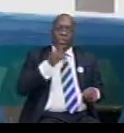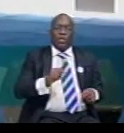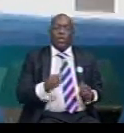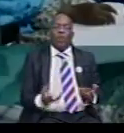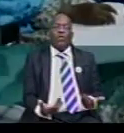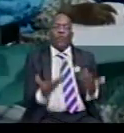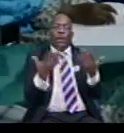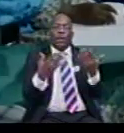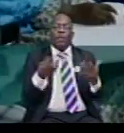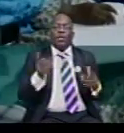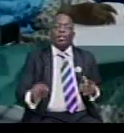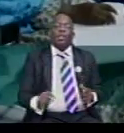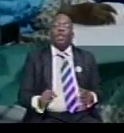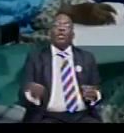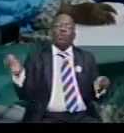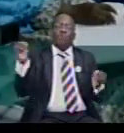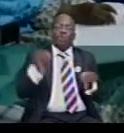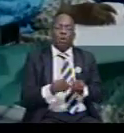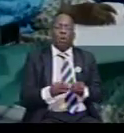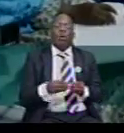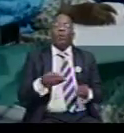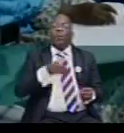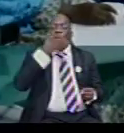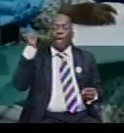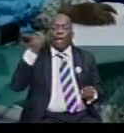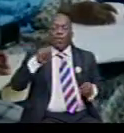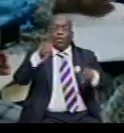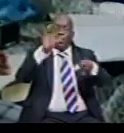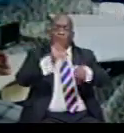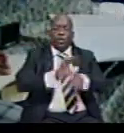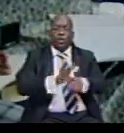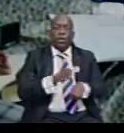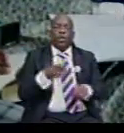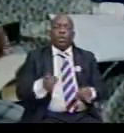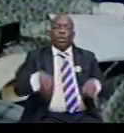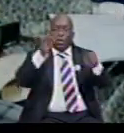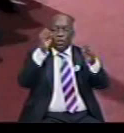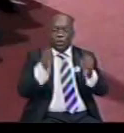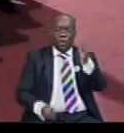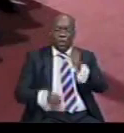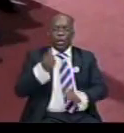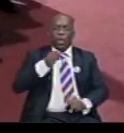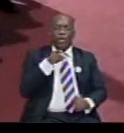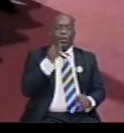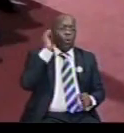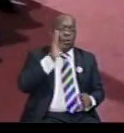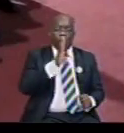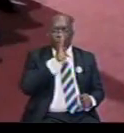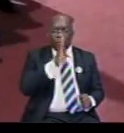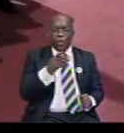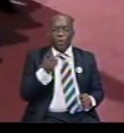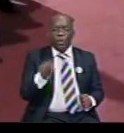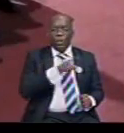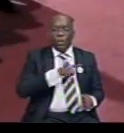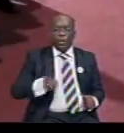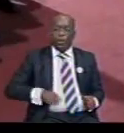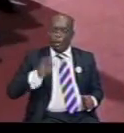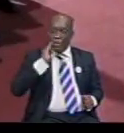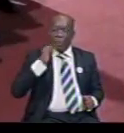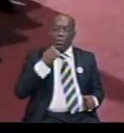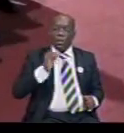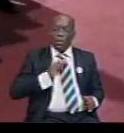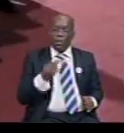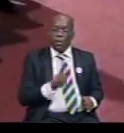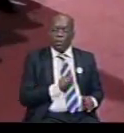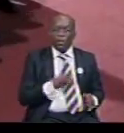be. And the stronger you will be. The Lord is telling us, when you